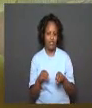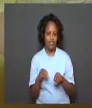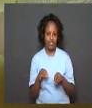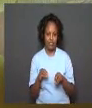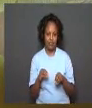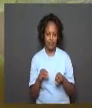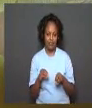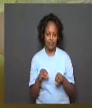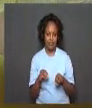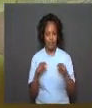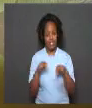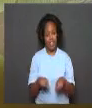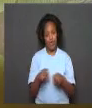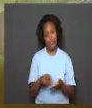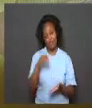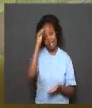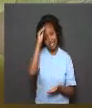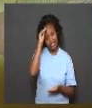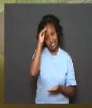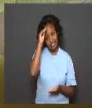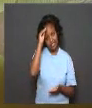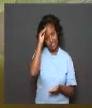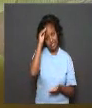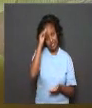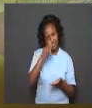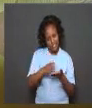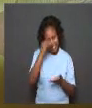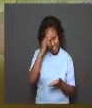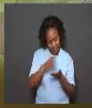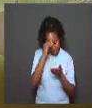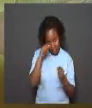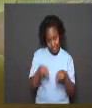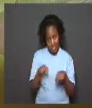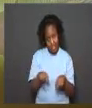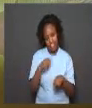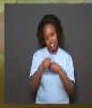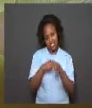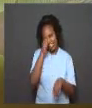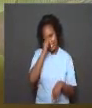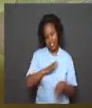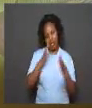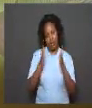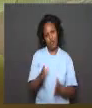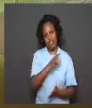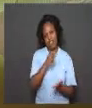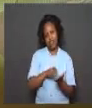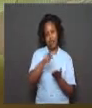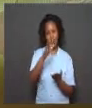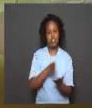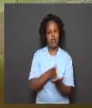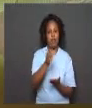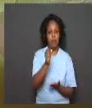Students, in this lesson, we have learned about human and